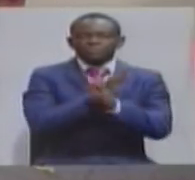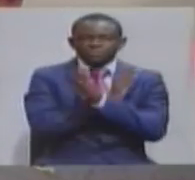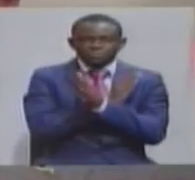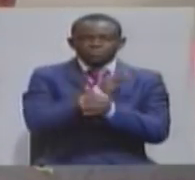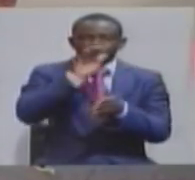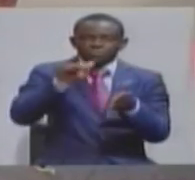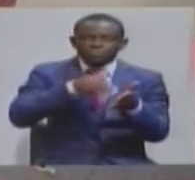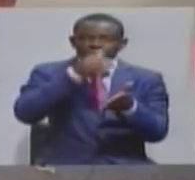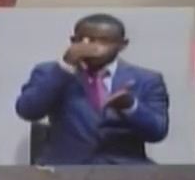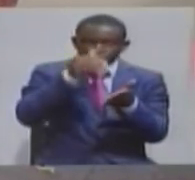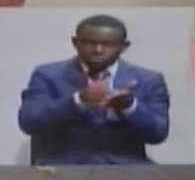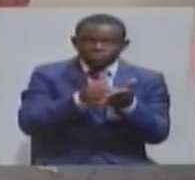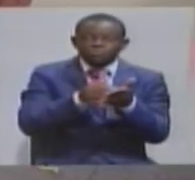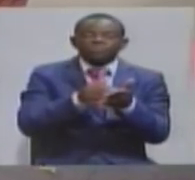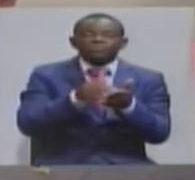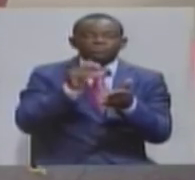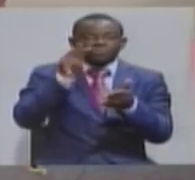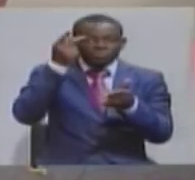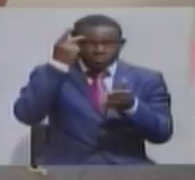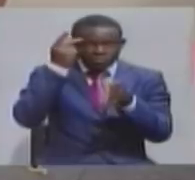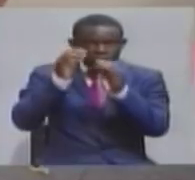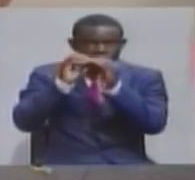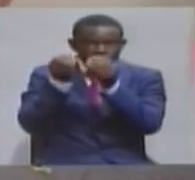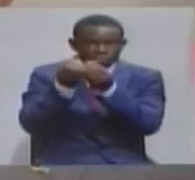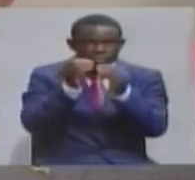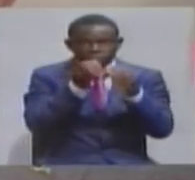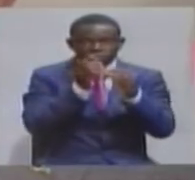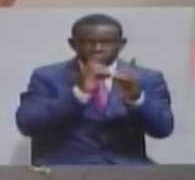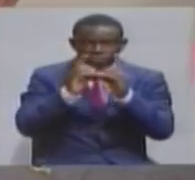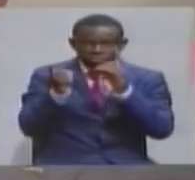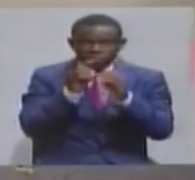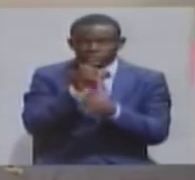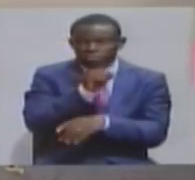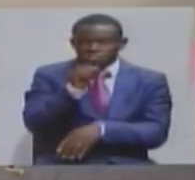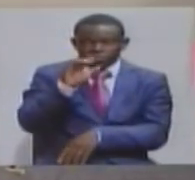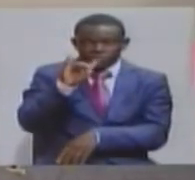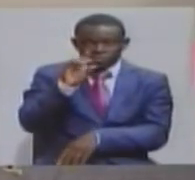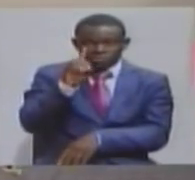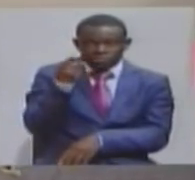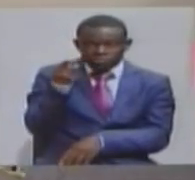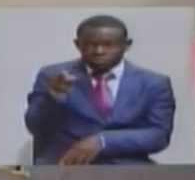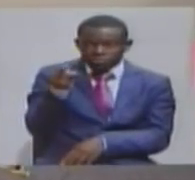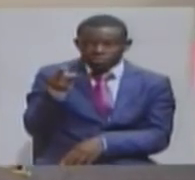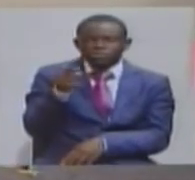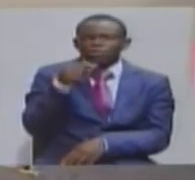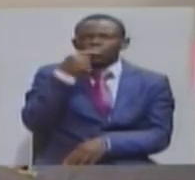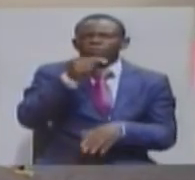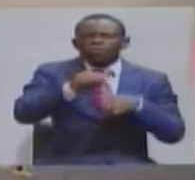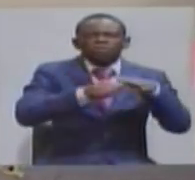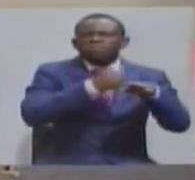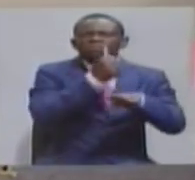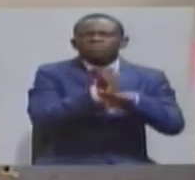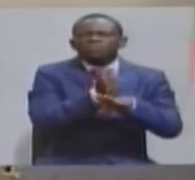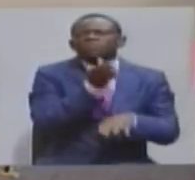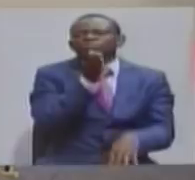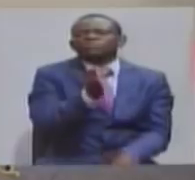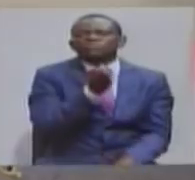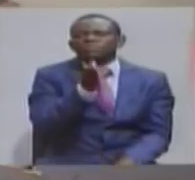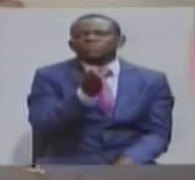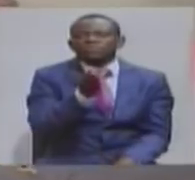was established at the behest of UPND. I was a member of UPND then. 13 years